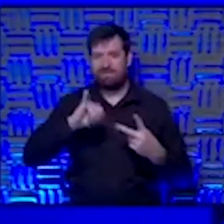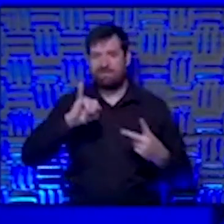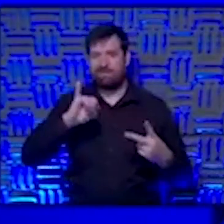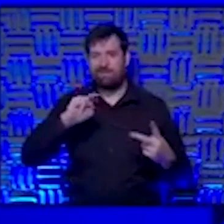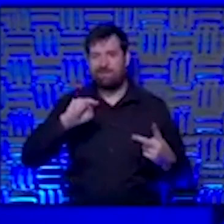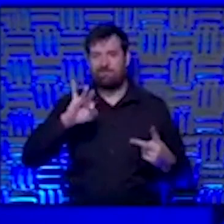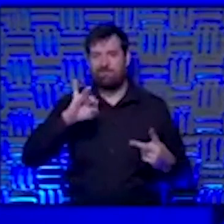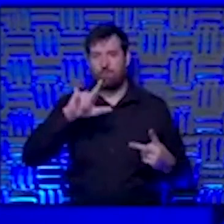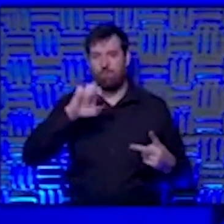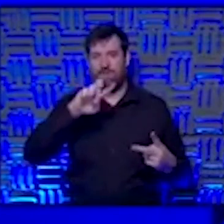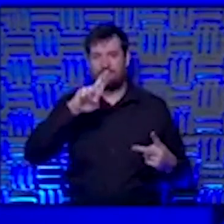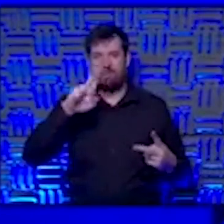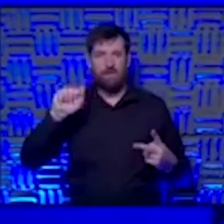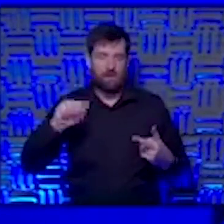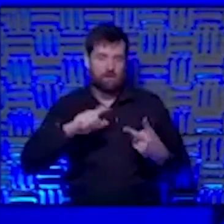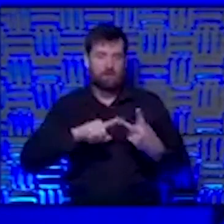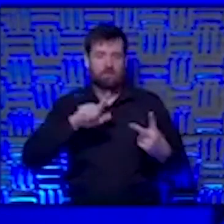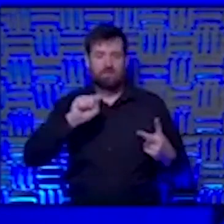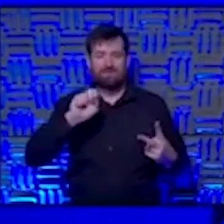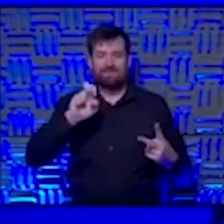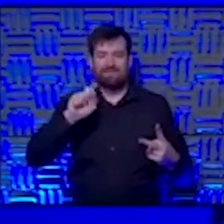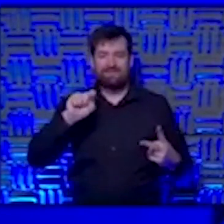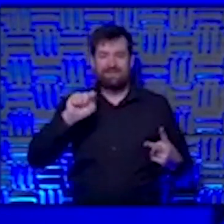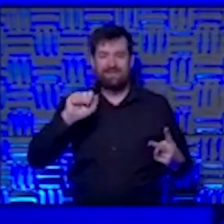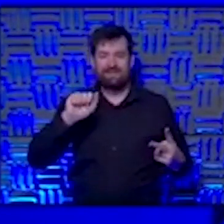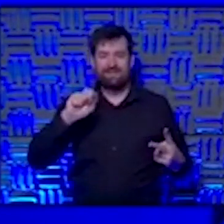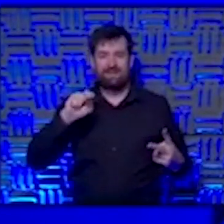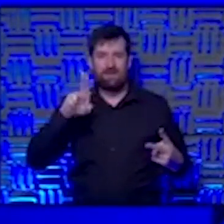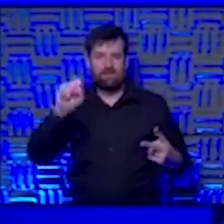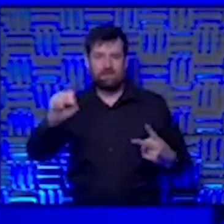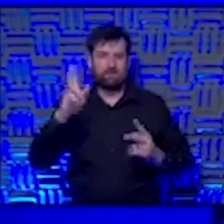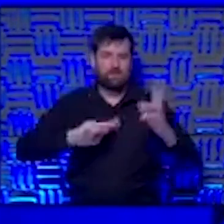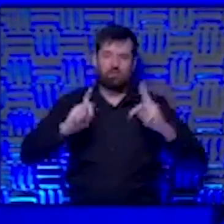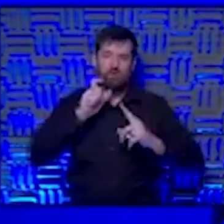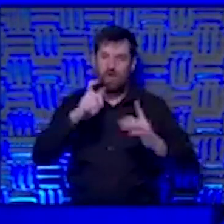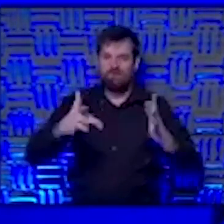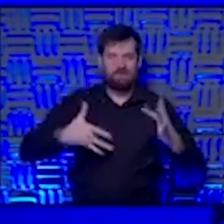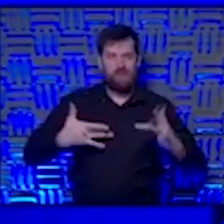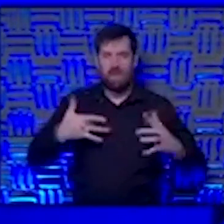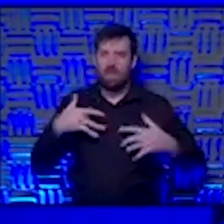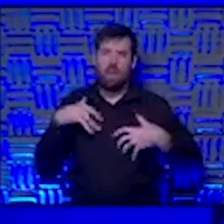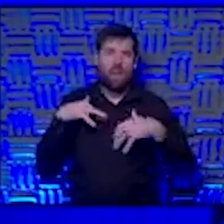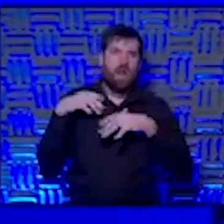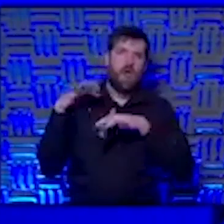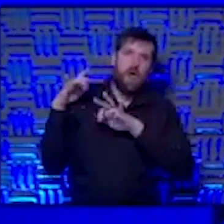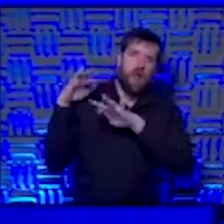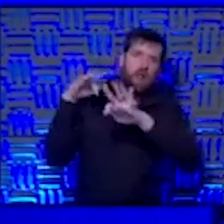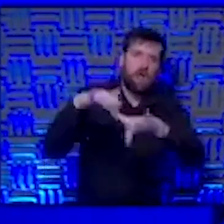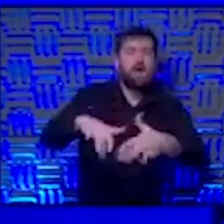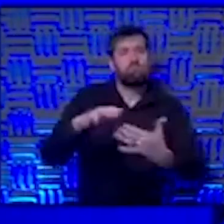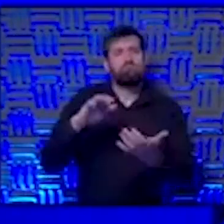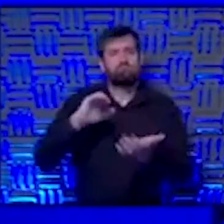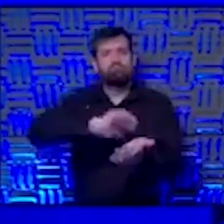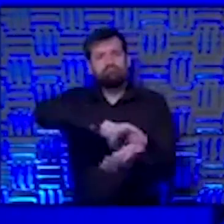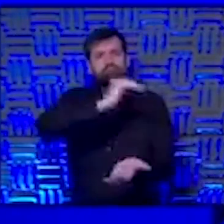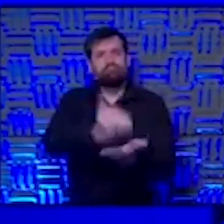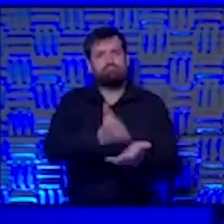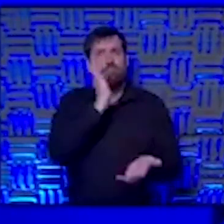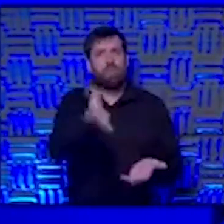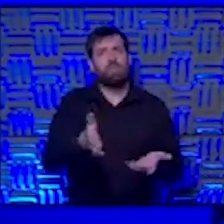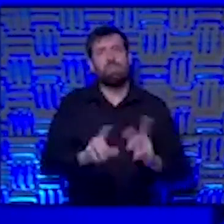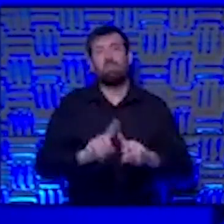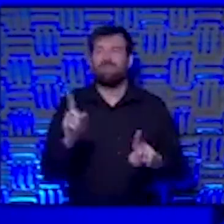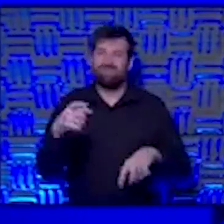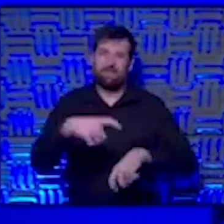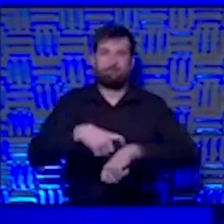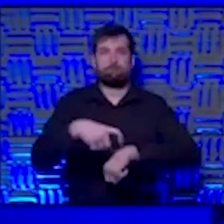vaccine, tetanus vaccine. Nobody is clamoring to get in there. They're not filling those spaces up. So the supply will get there. It's just going to